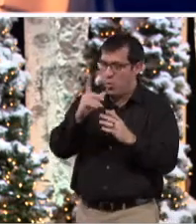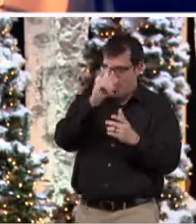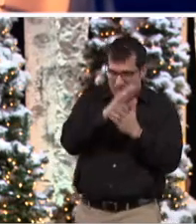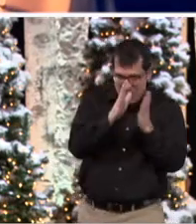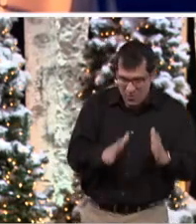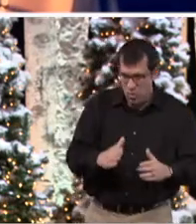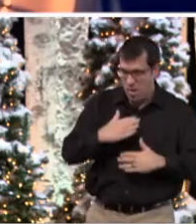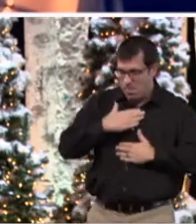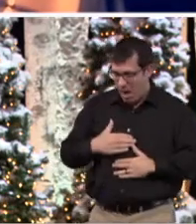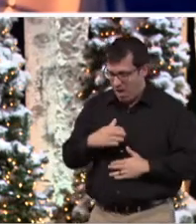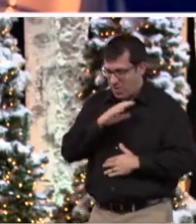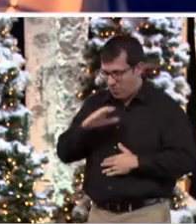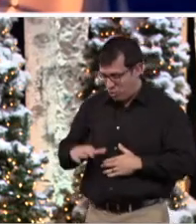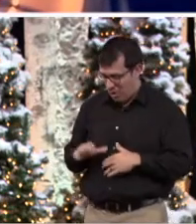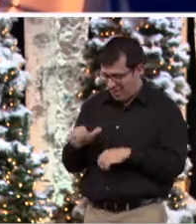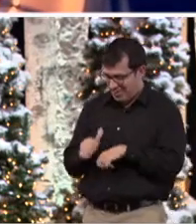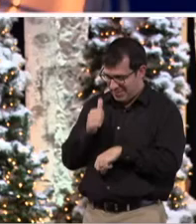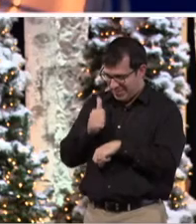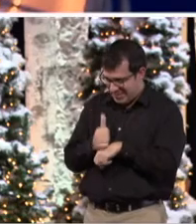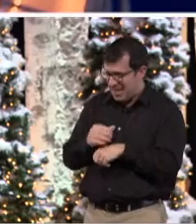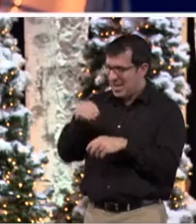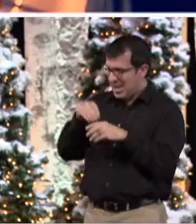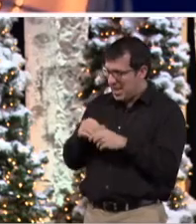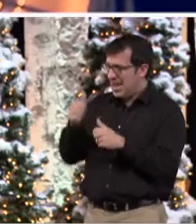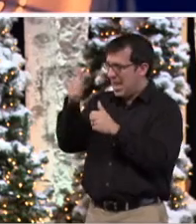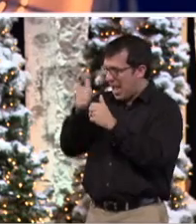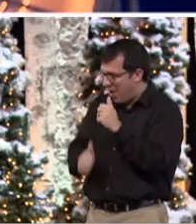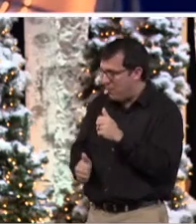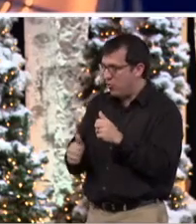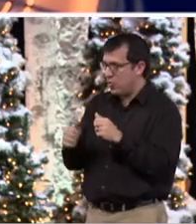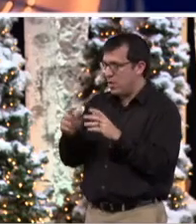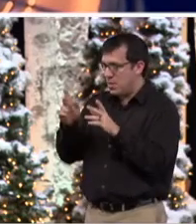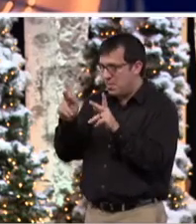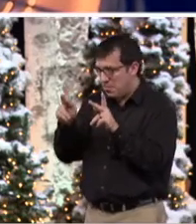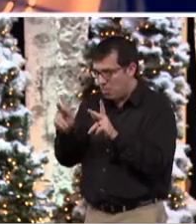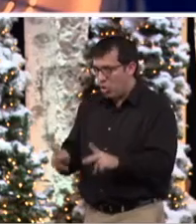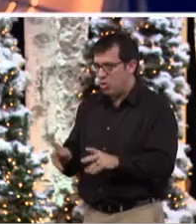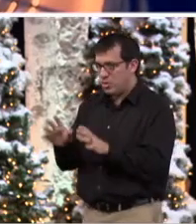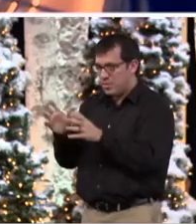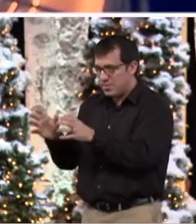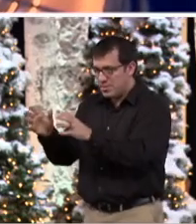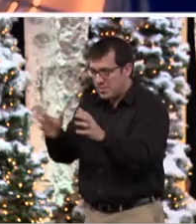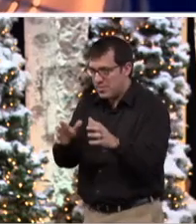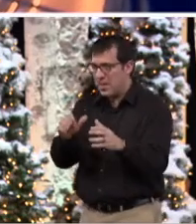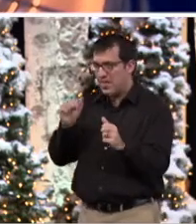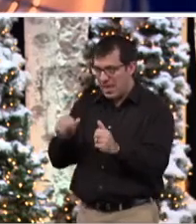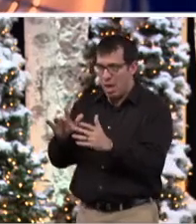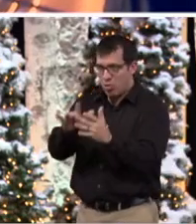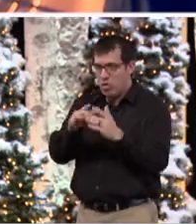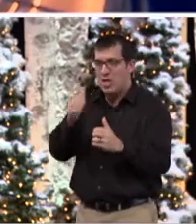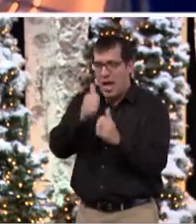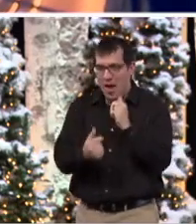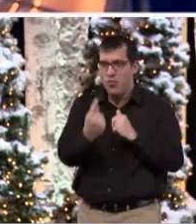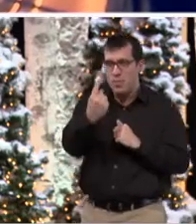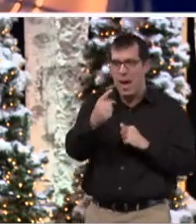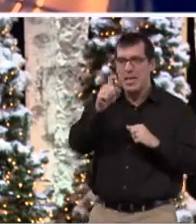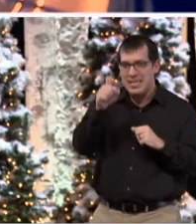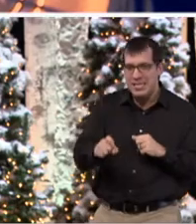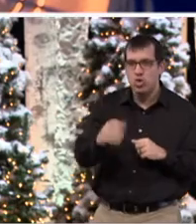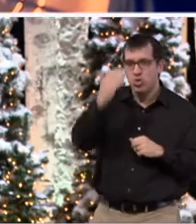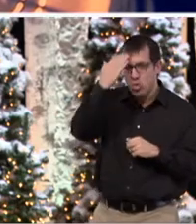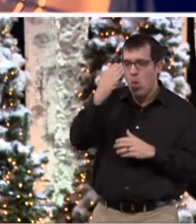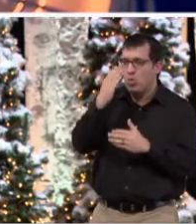of Christ within everybody's distance that they can get to. Everybody needs to know somebody who's a